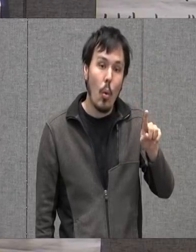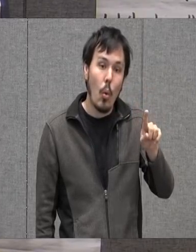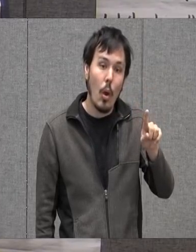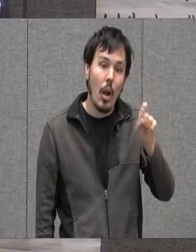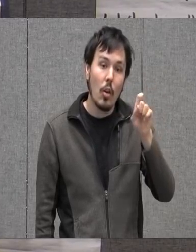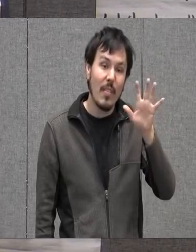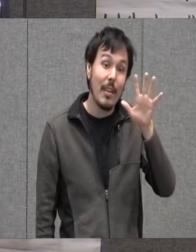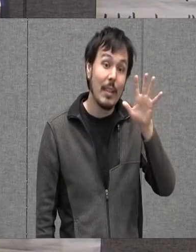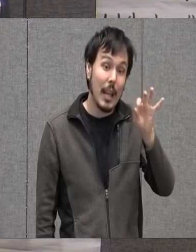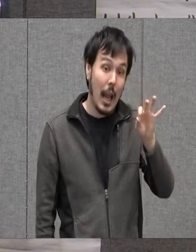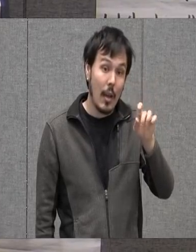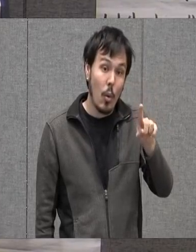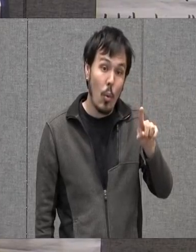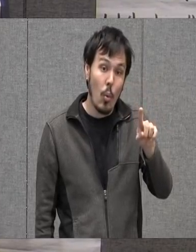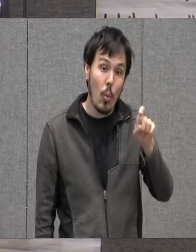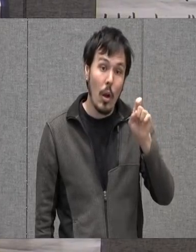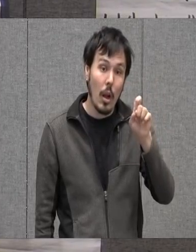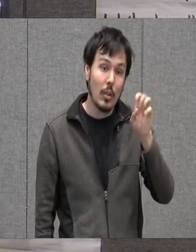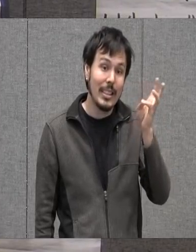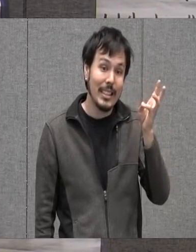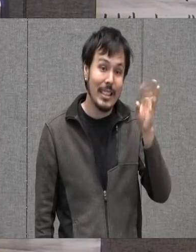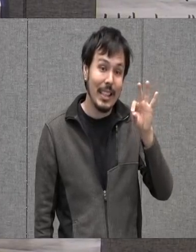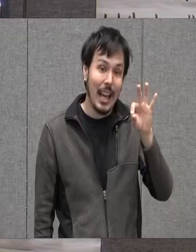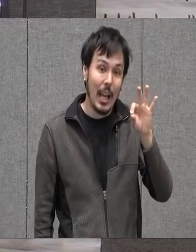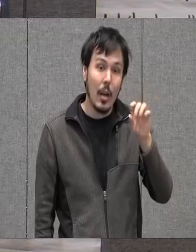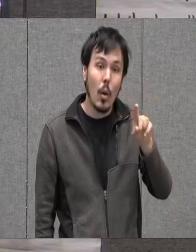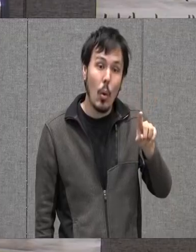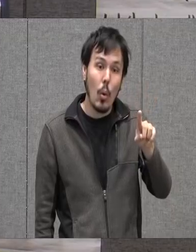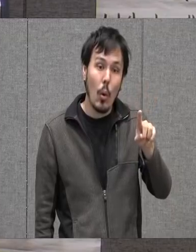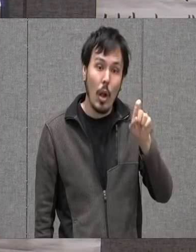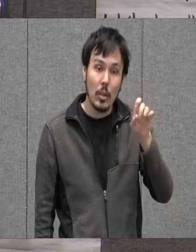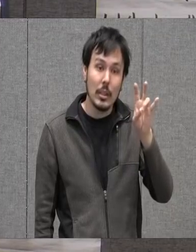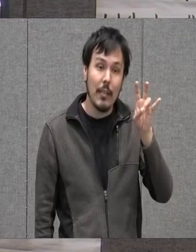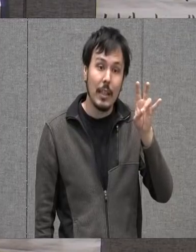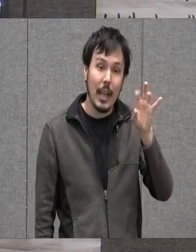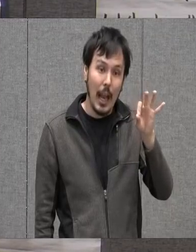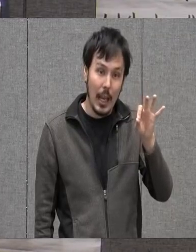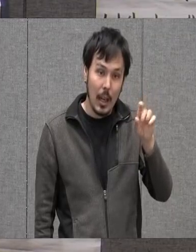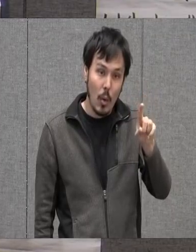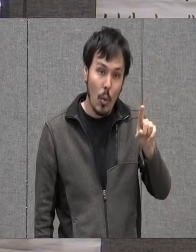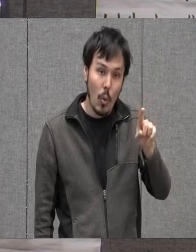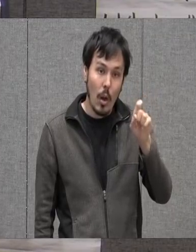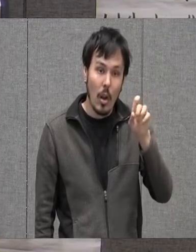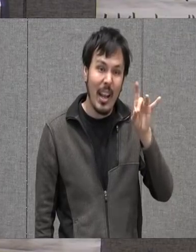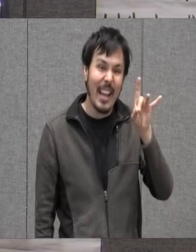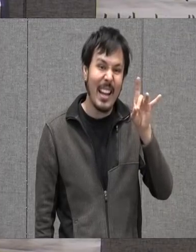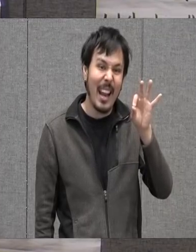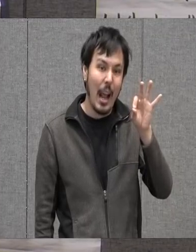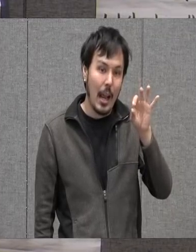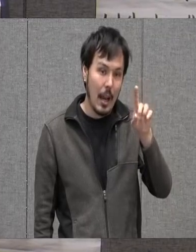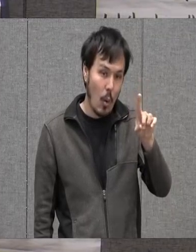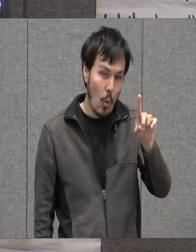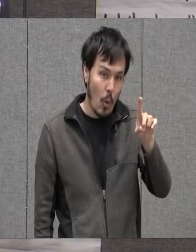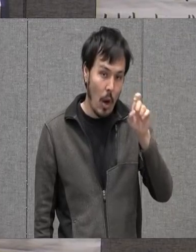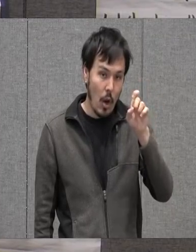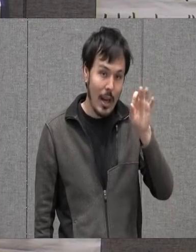149, 159, 169, 179,